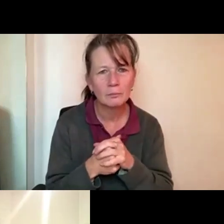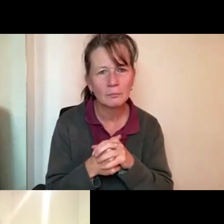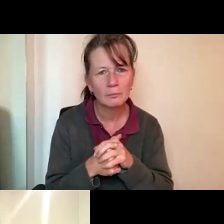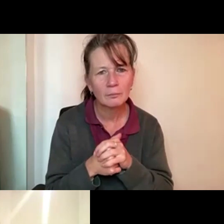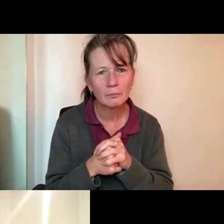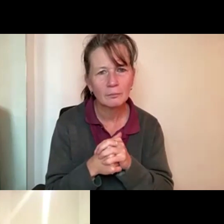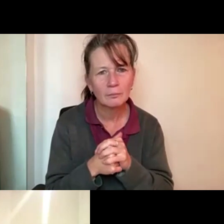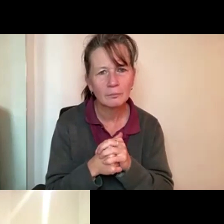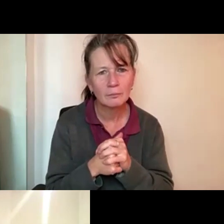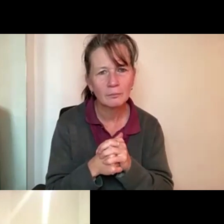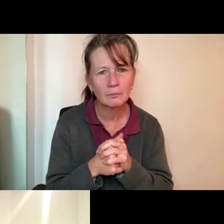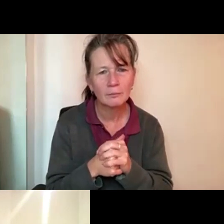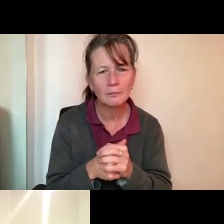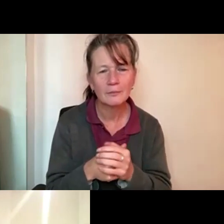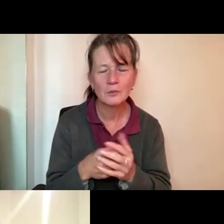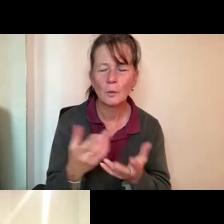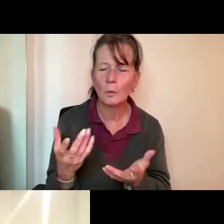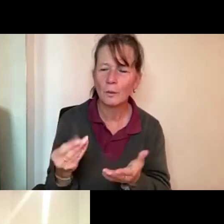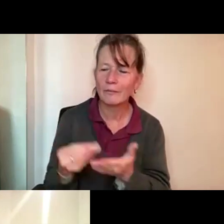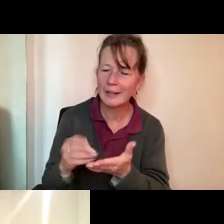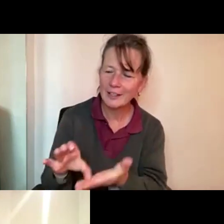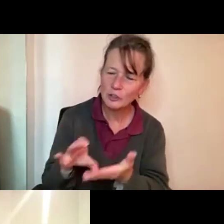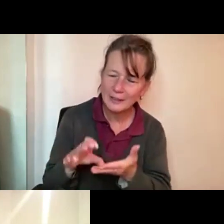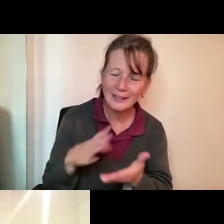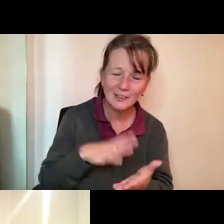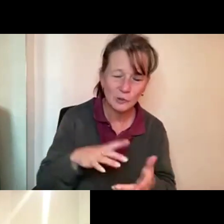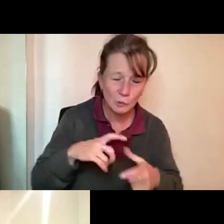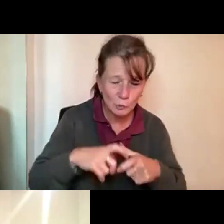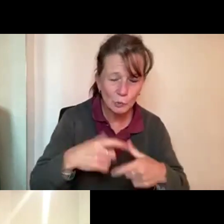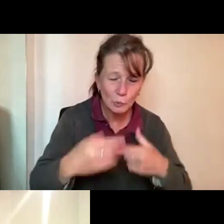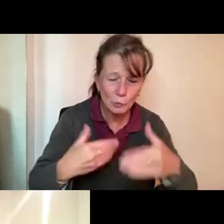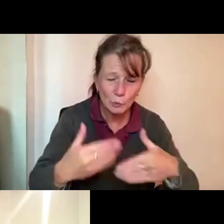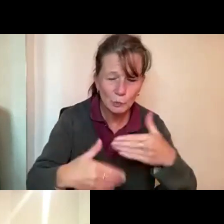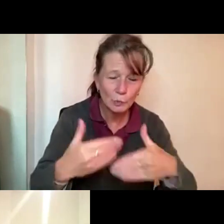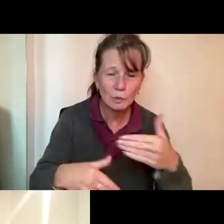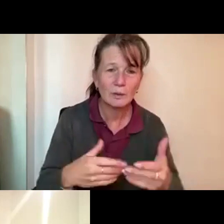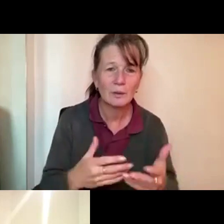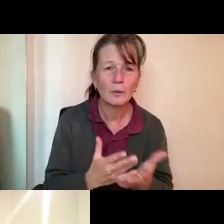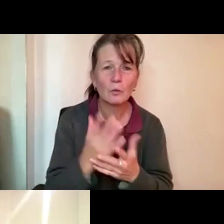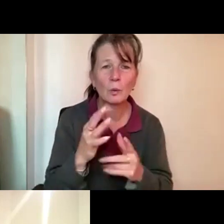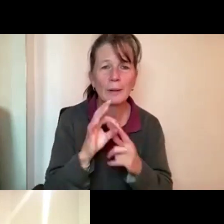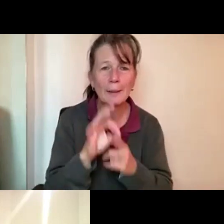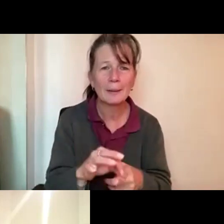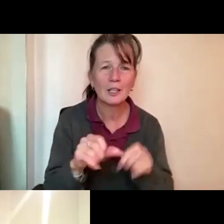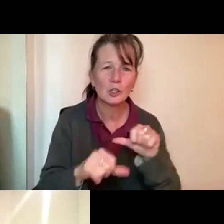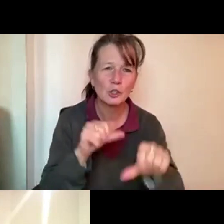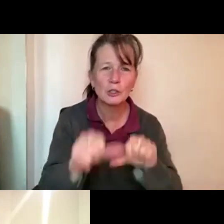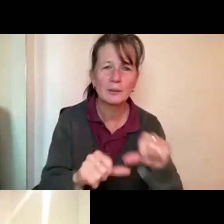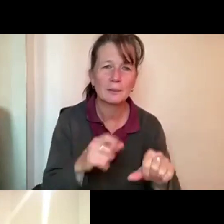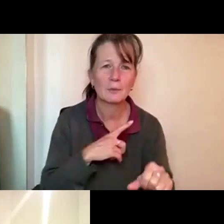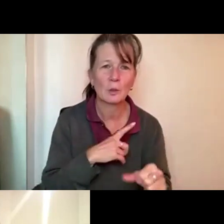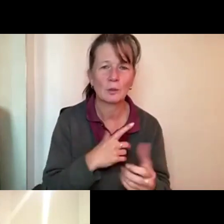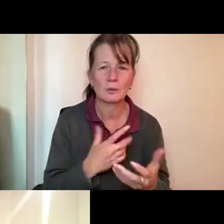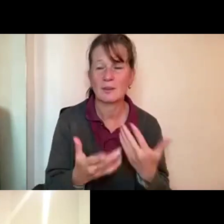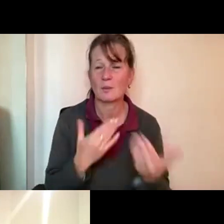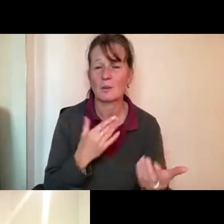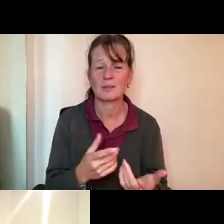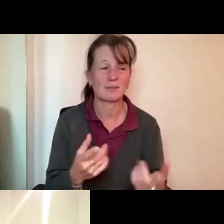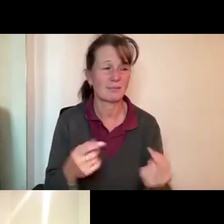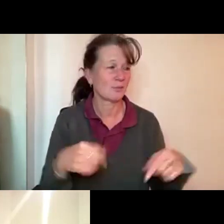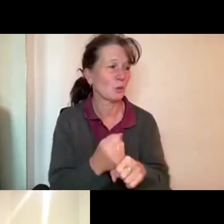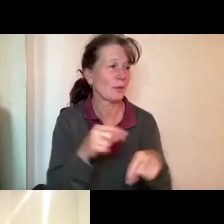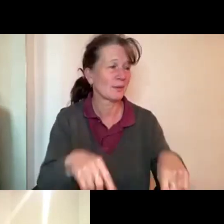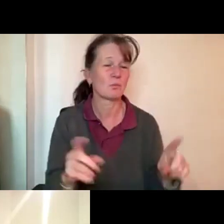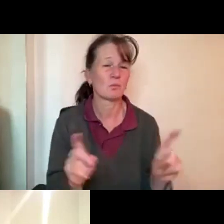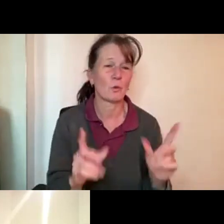and financially sustain the difficulty of going through all those applications, because what are we doing otherwise?